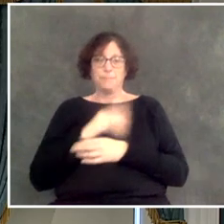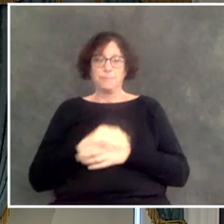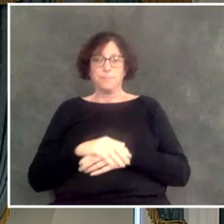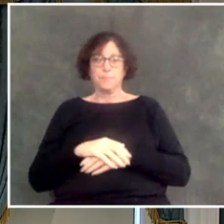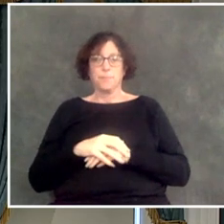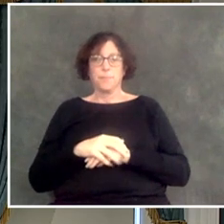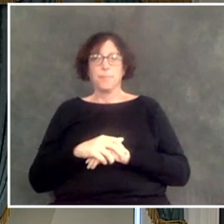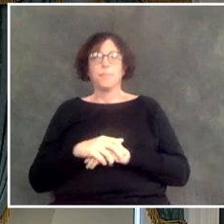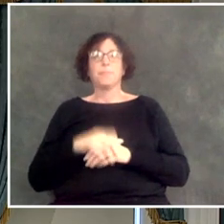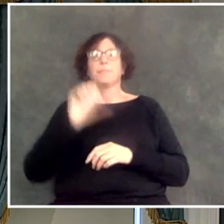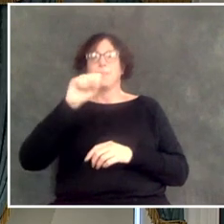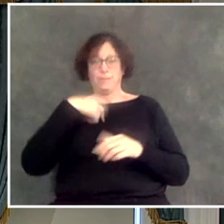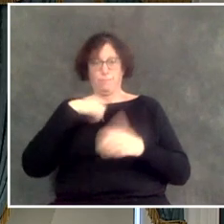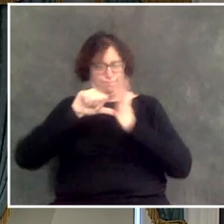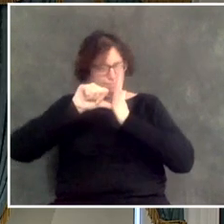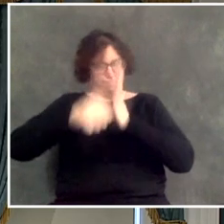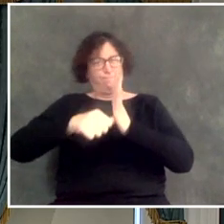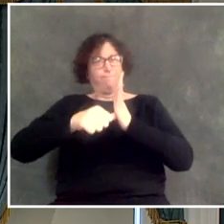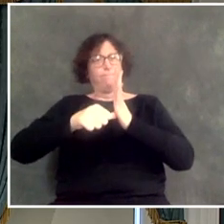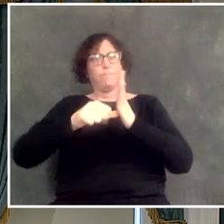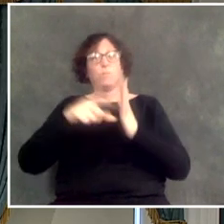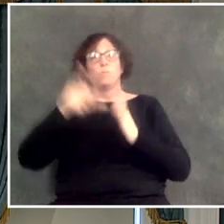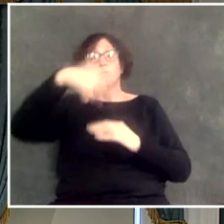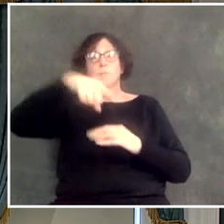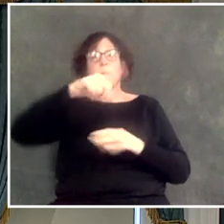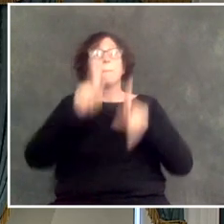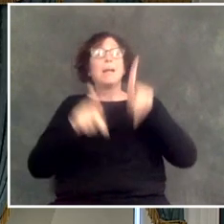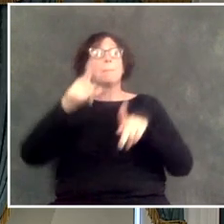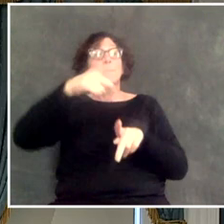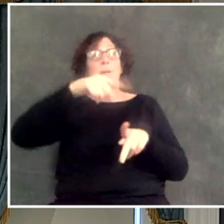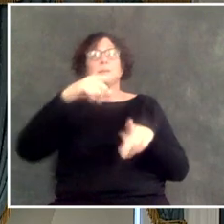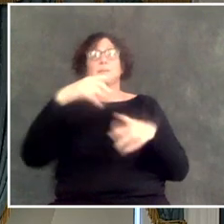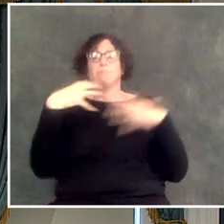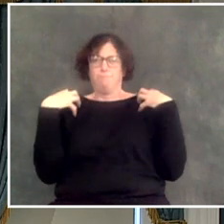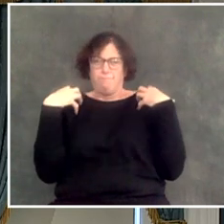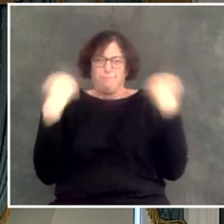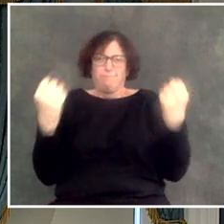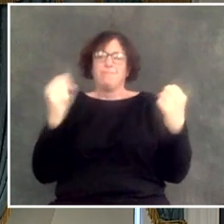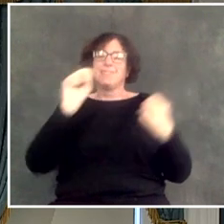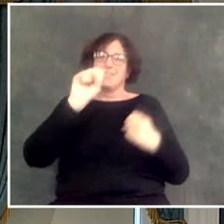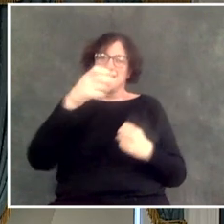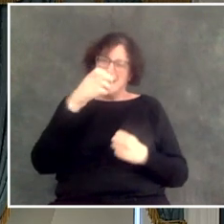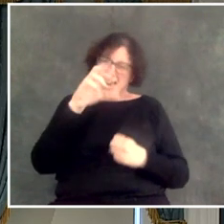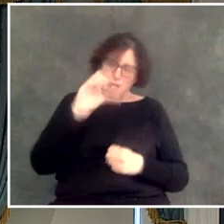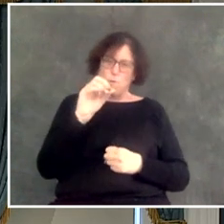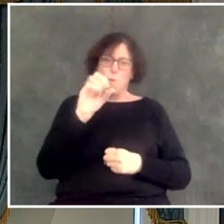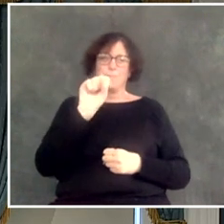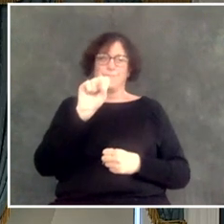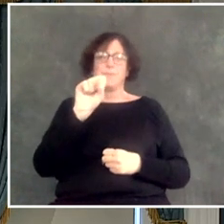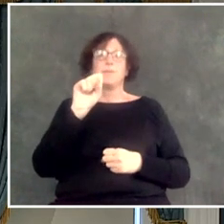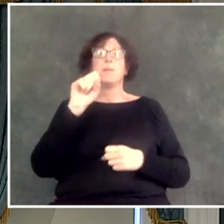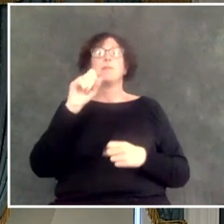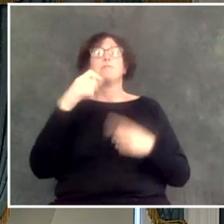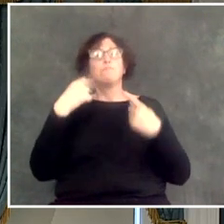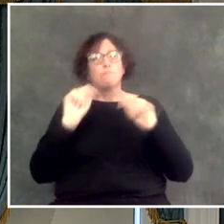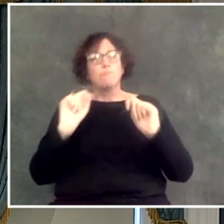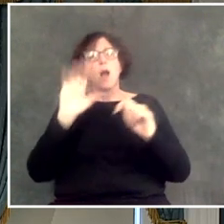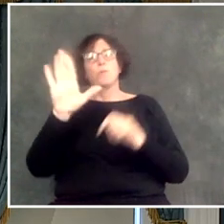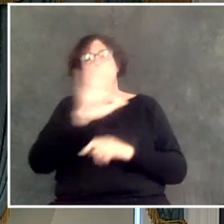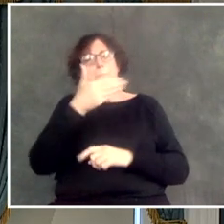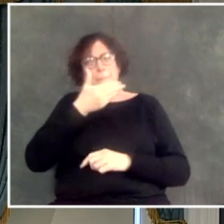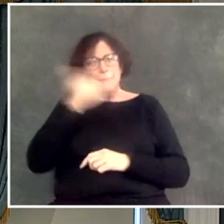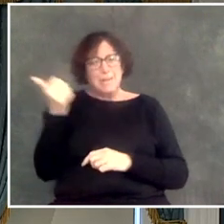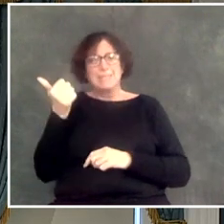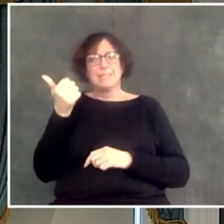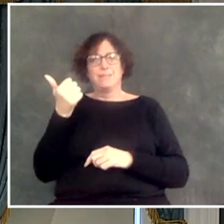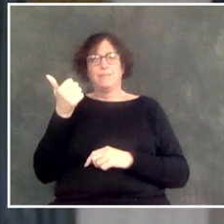nurses, pharmacists and other healthcare workers who are doing their very best. We're definitely not in a best case scenario when